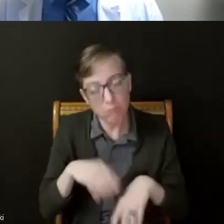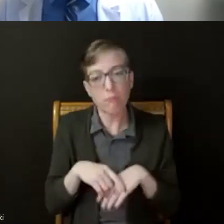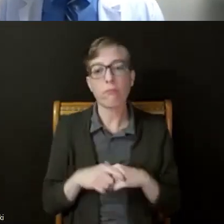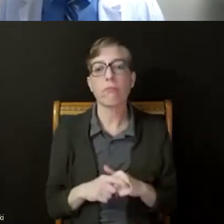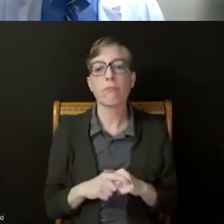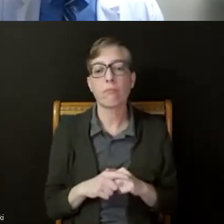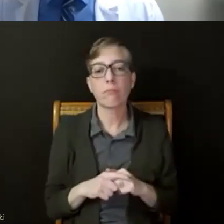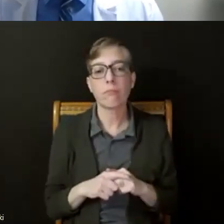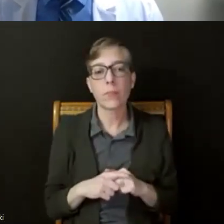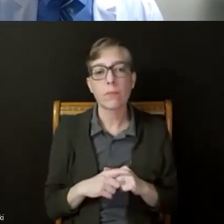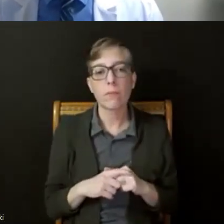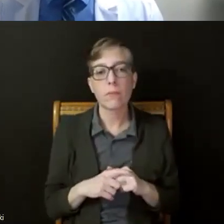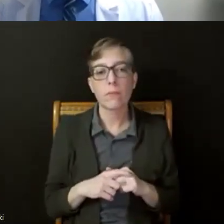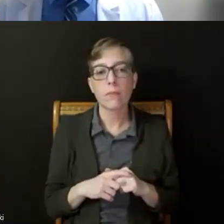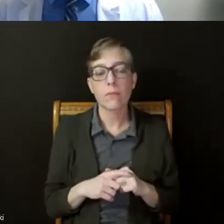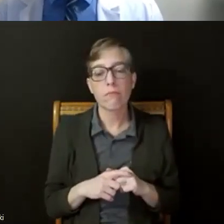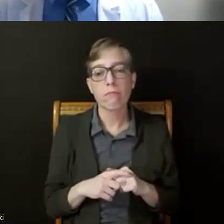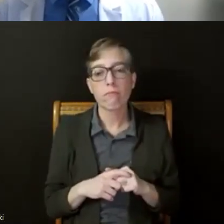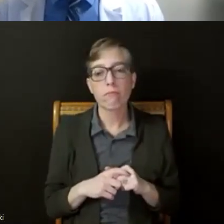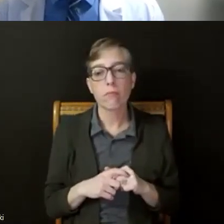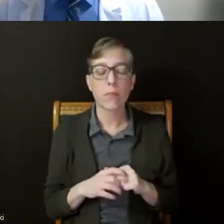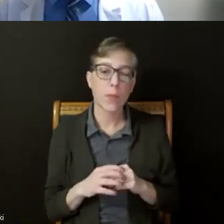early cancer or even